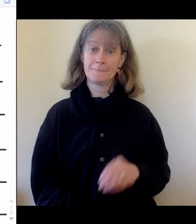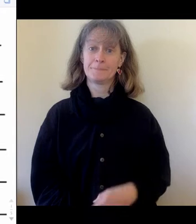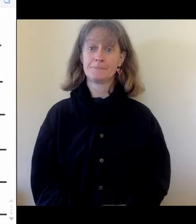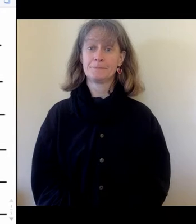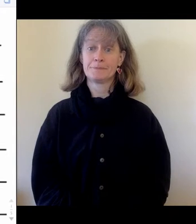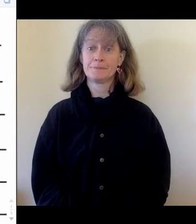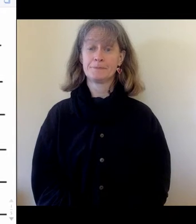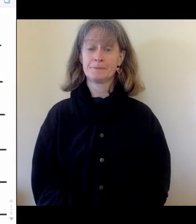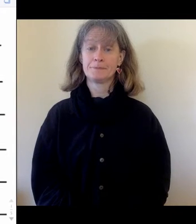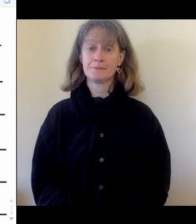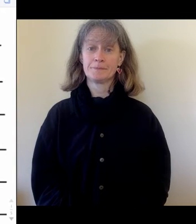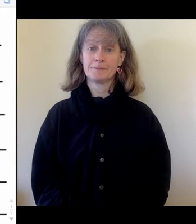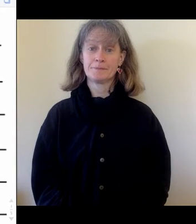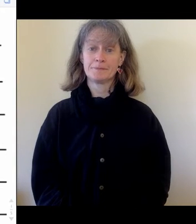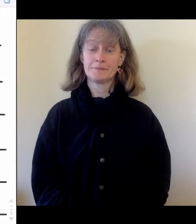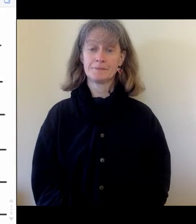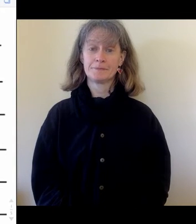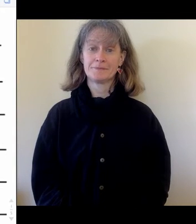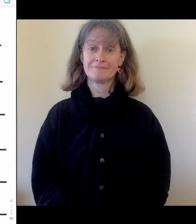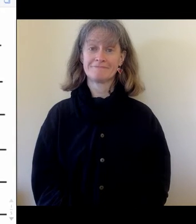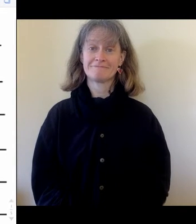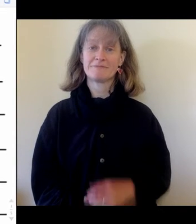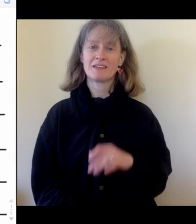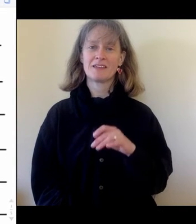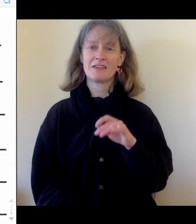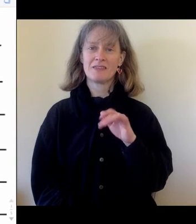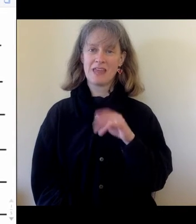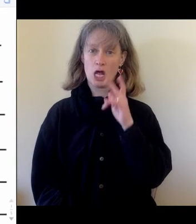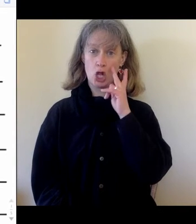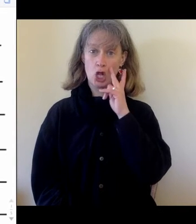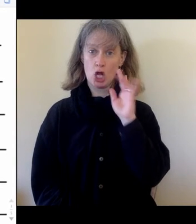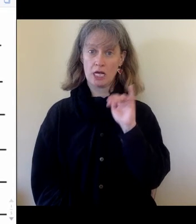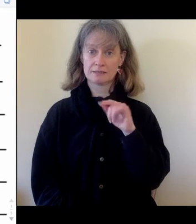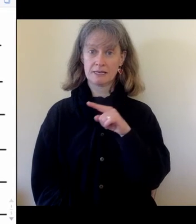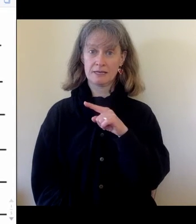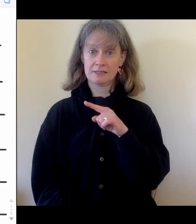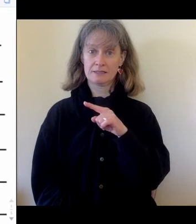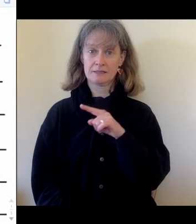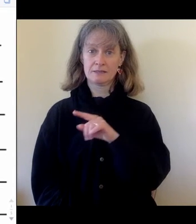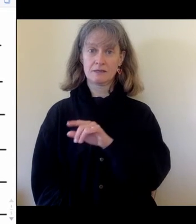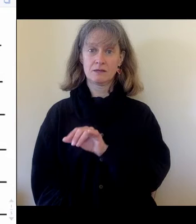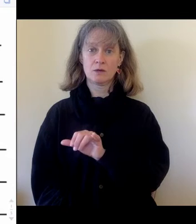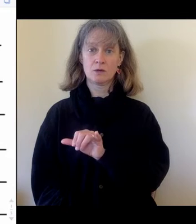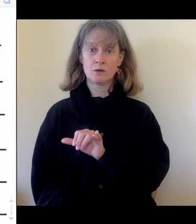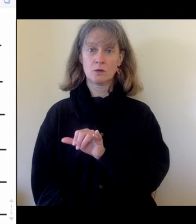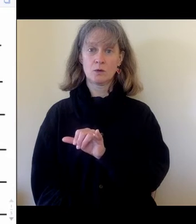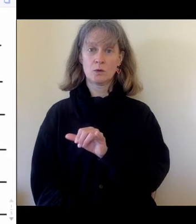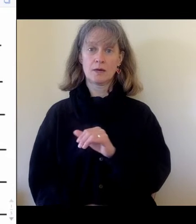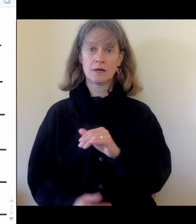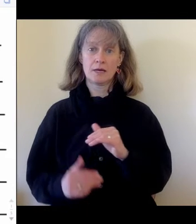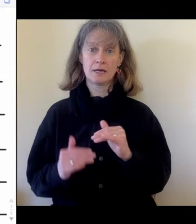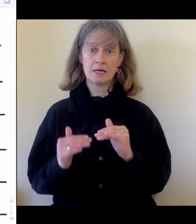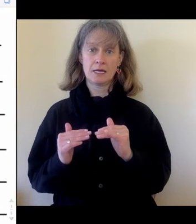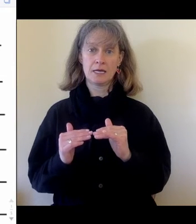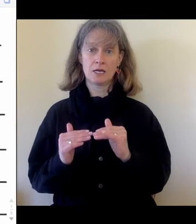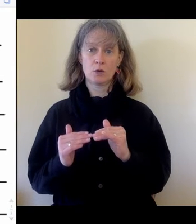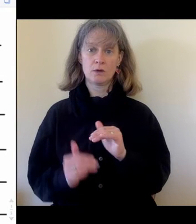Vertex form looks like y equals